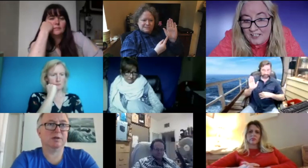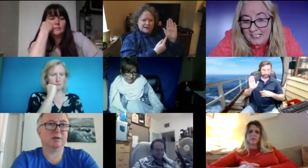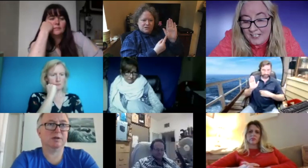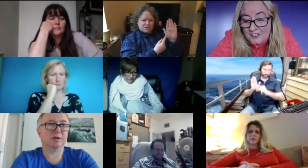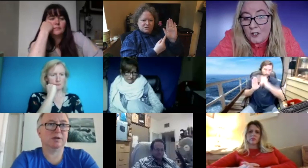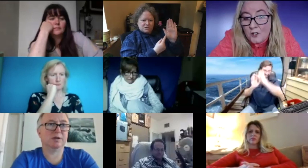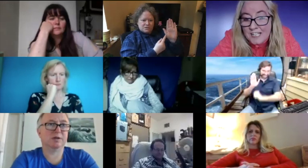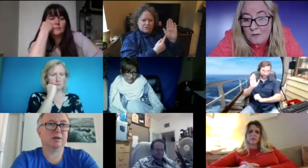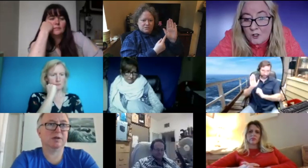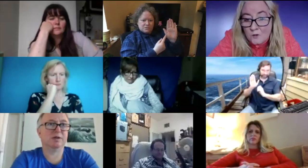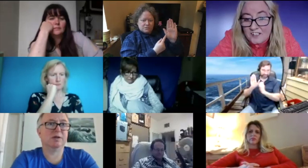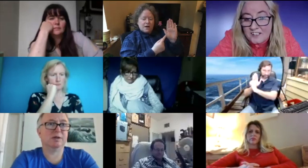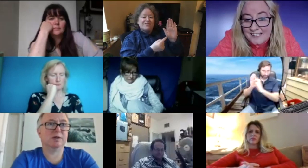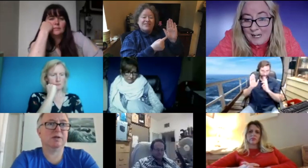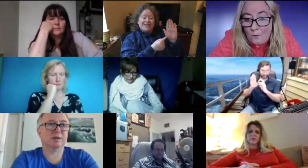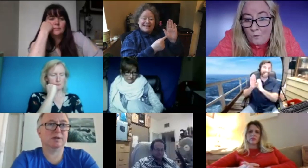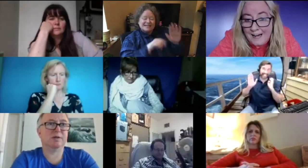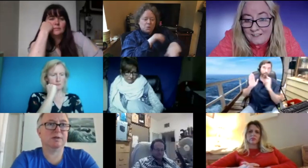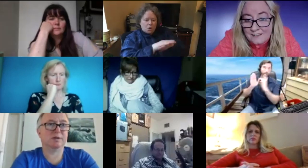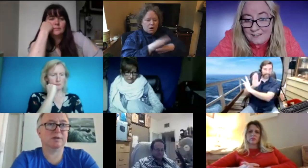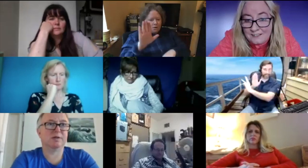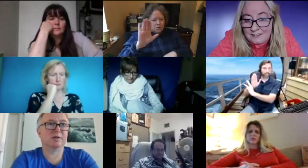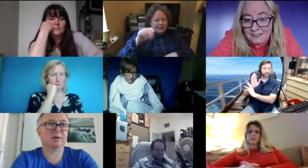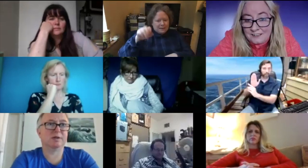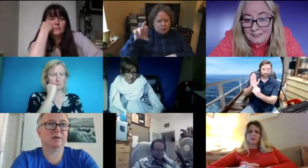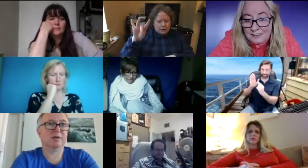is to the east. So you go down towards the southwest